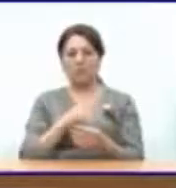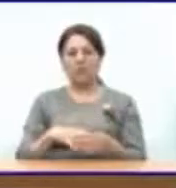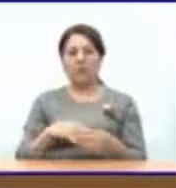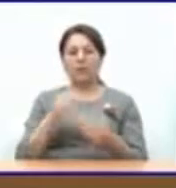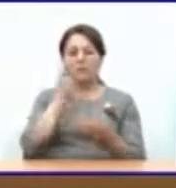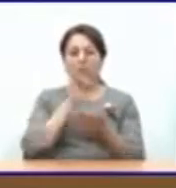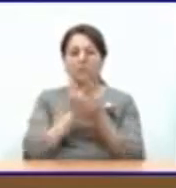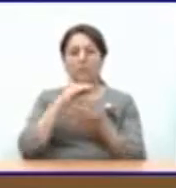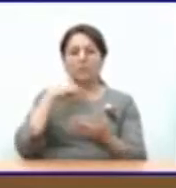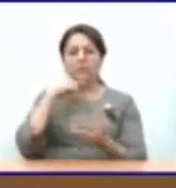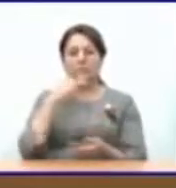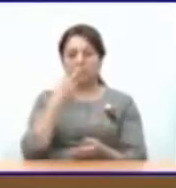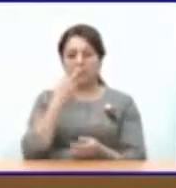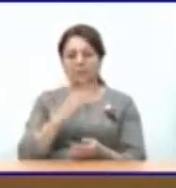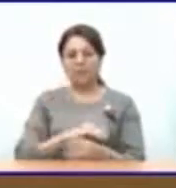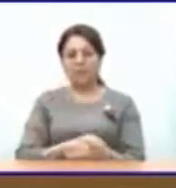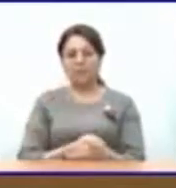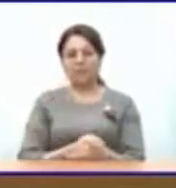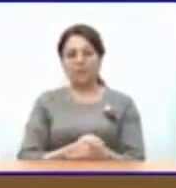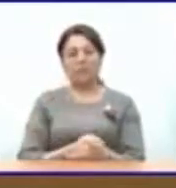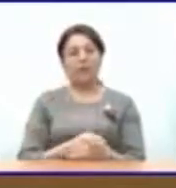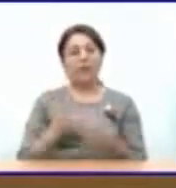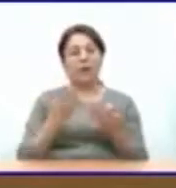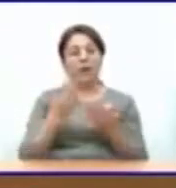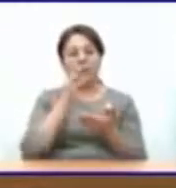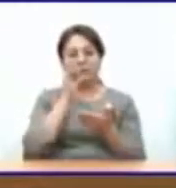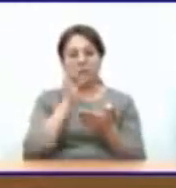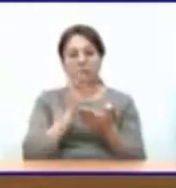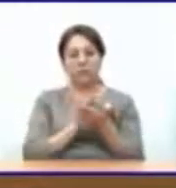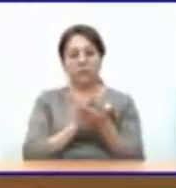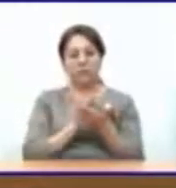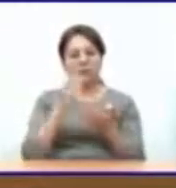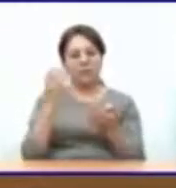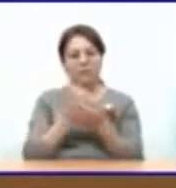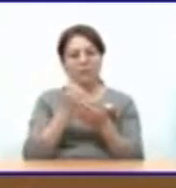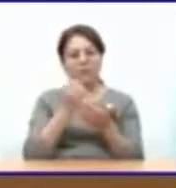Javoblarga yaxshilab diqqat qiling. Qaysi javob variantini